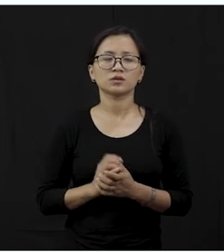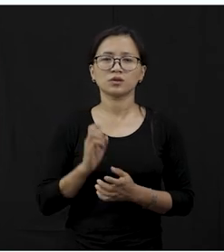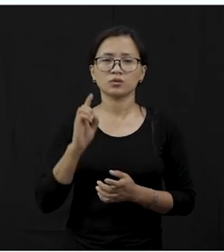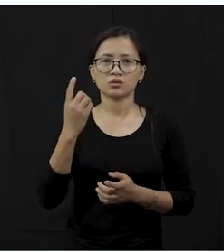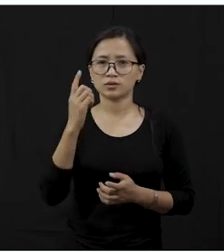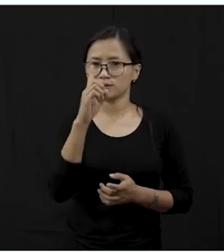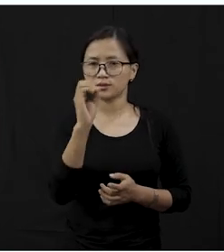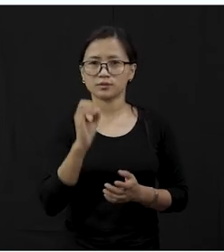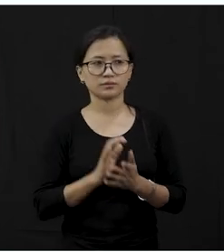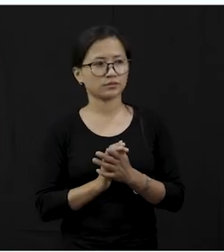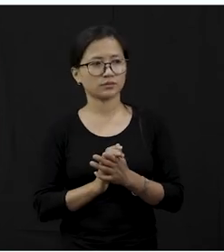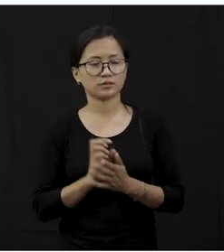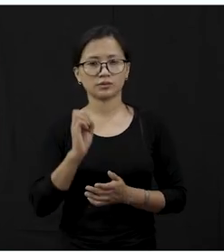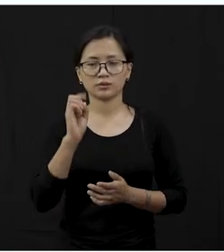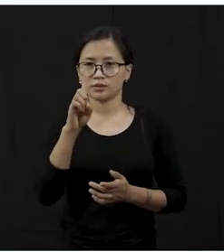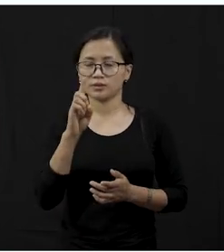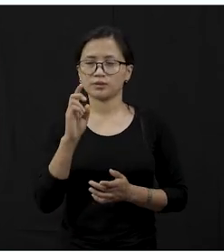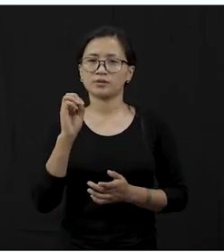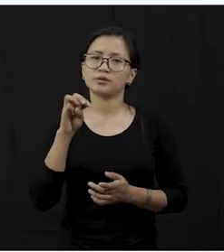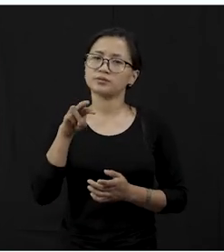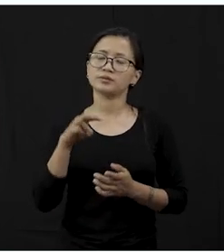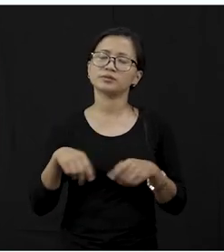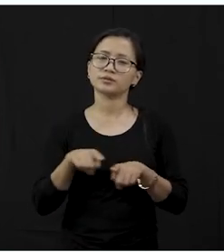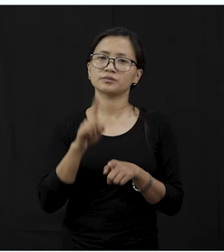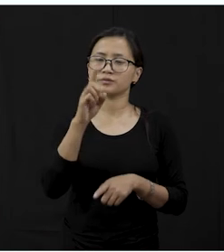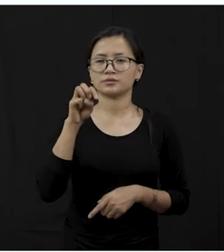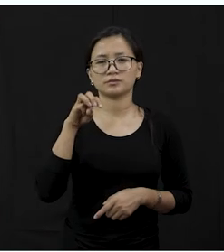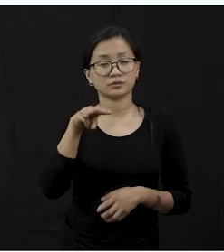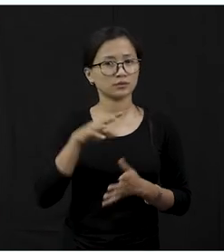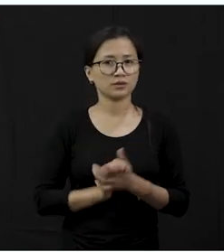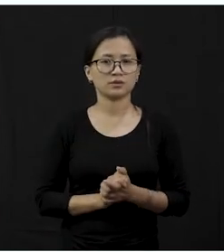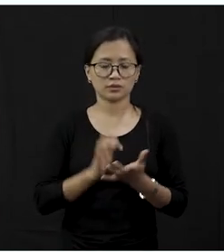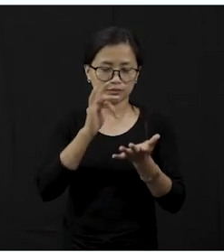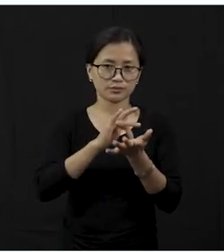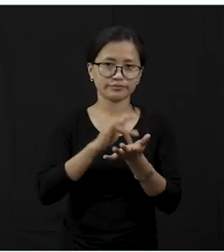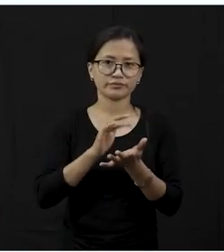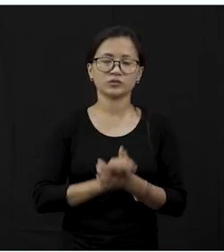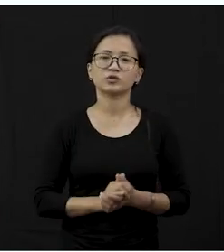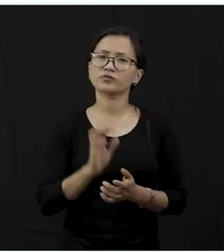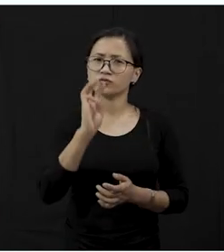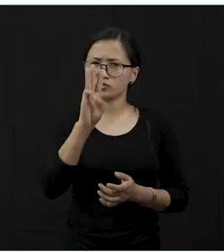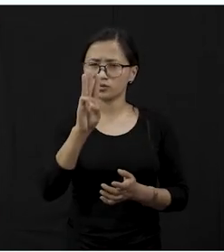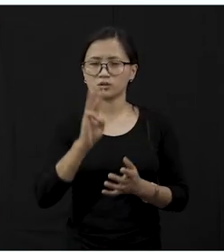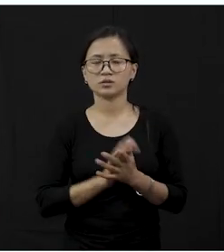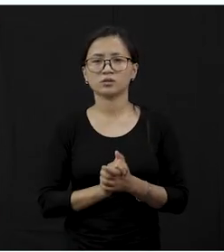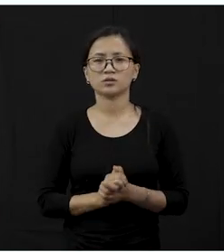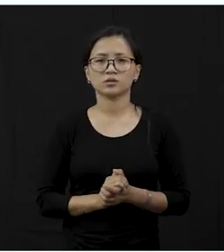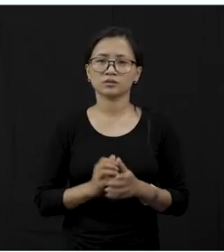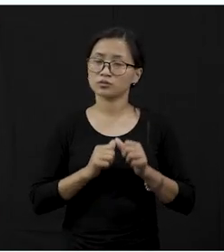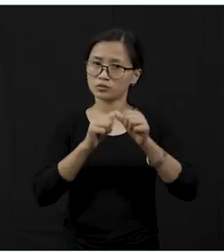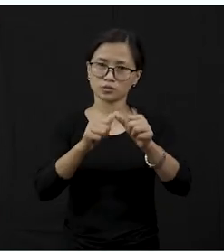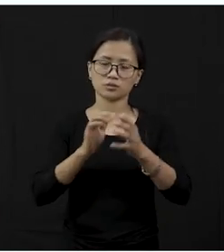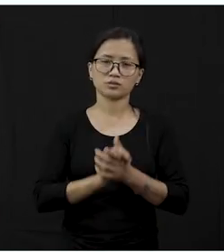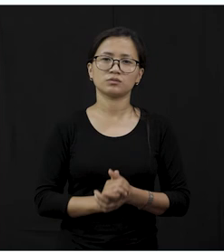ones, tens, hundreds, and thousands. So in thousands place, you have 3. So just as we